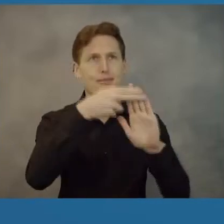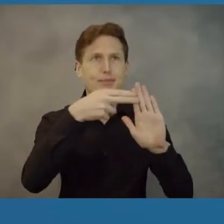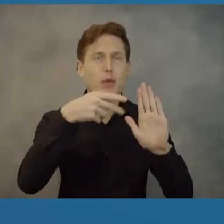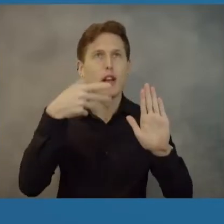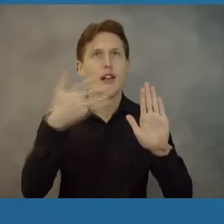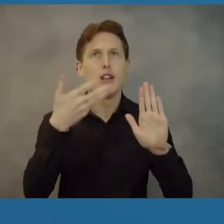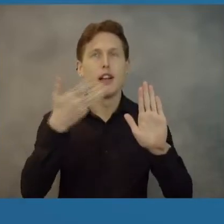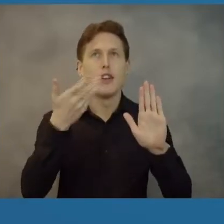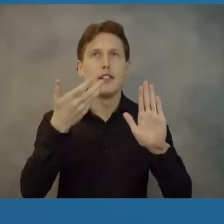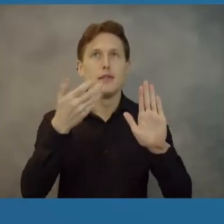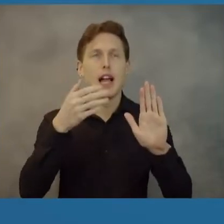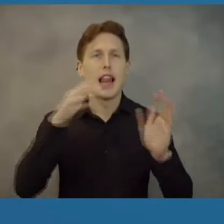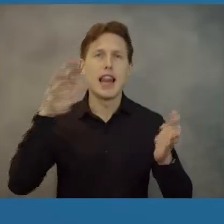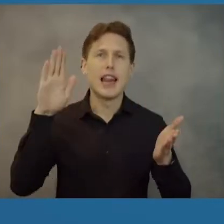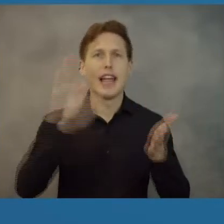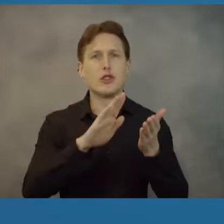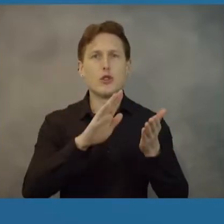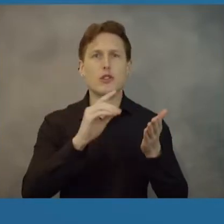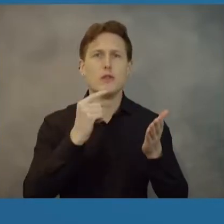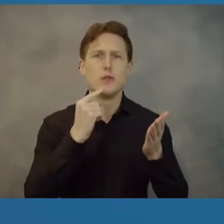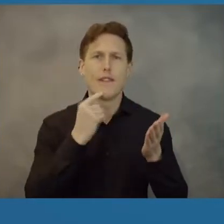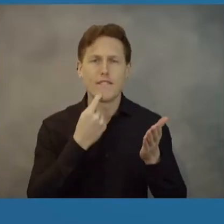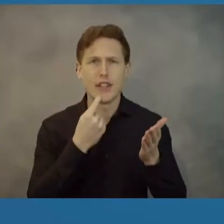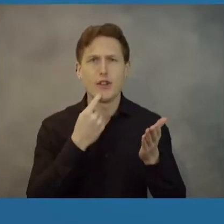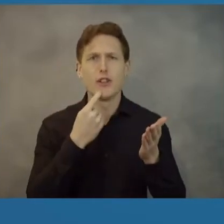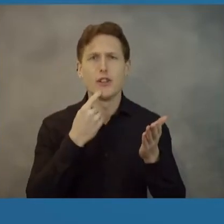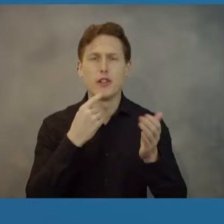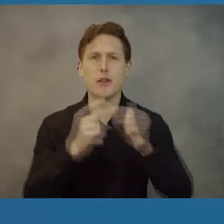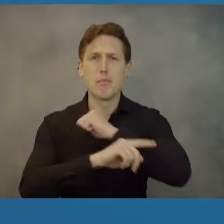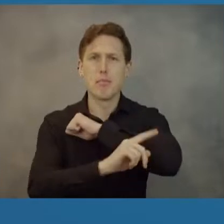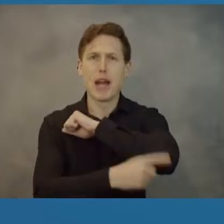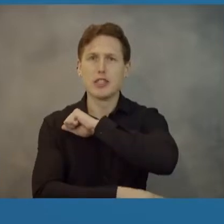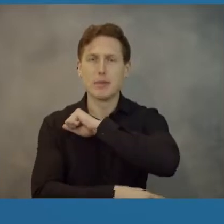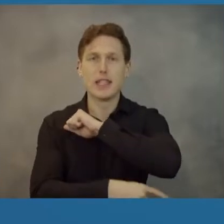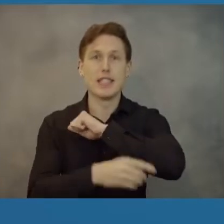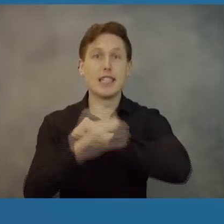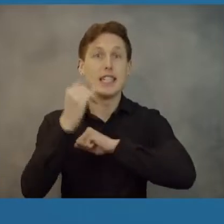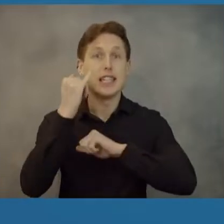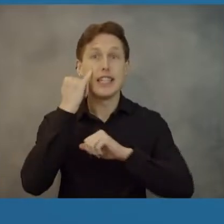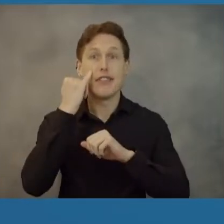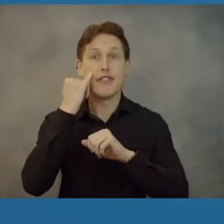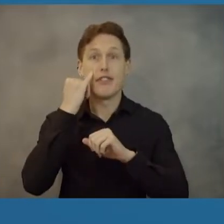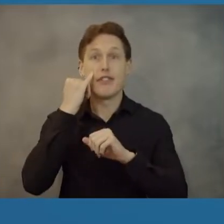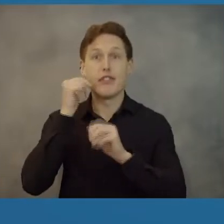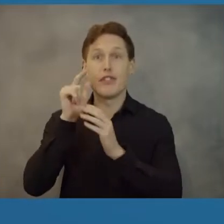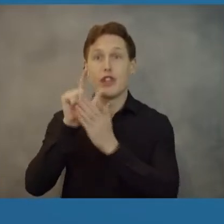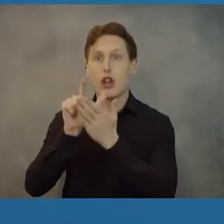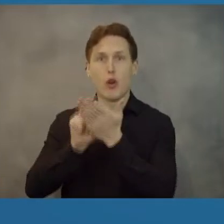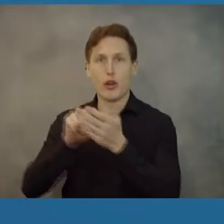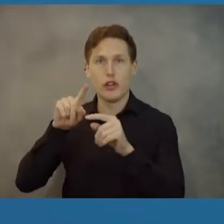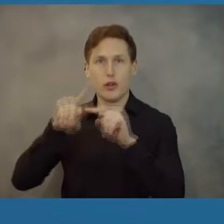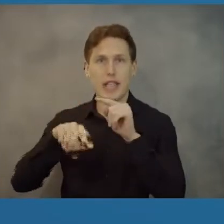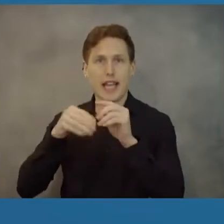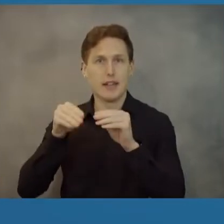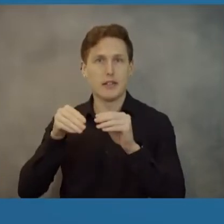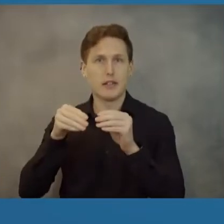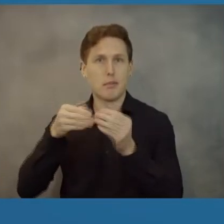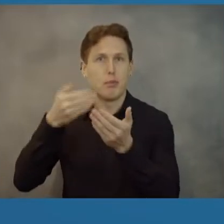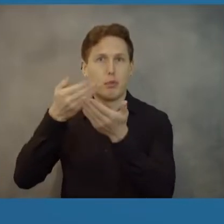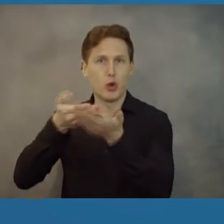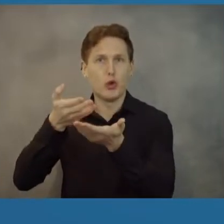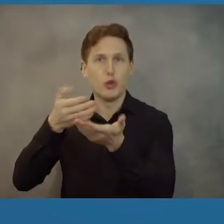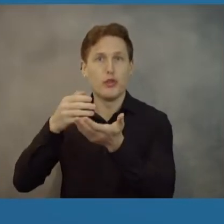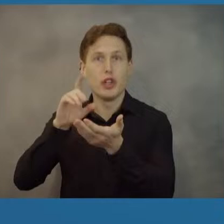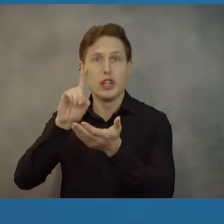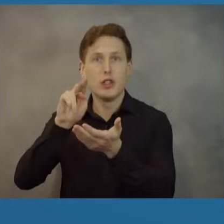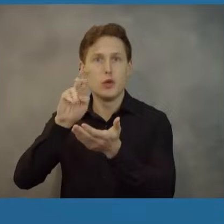a lesser severe punishment. If they don't prove due diligence, then it gets automatically dismissed if it's after speedy trial.